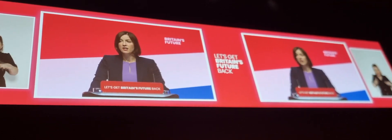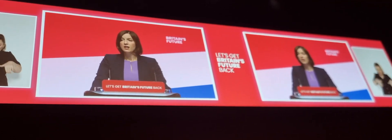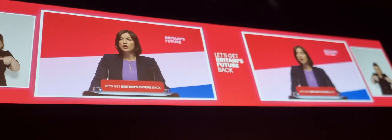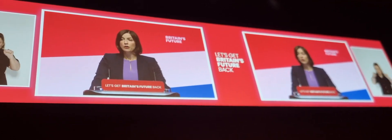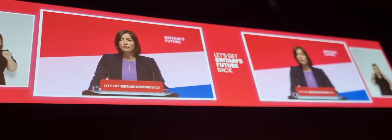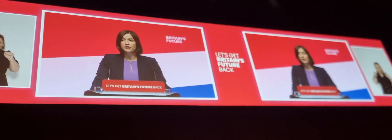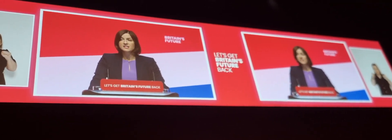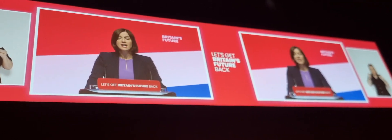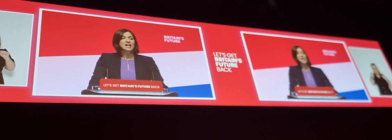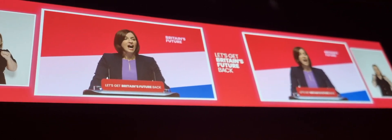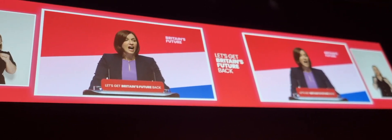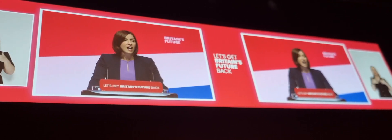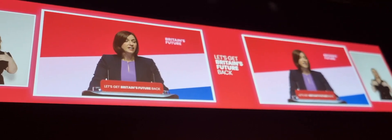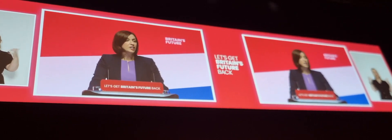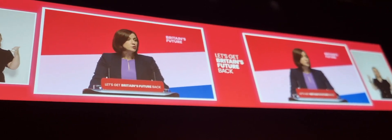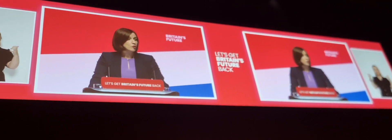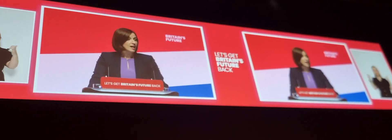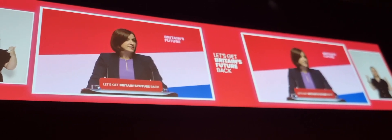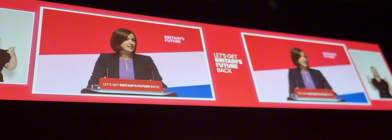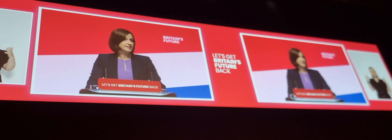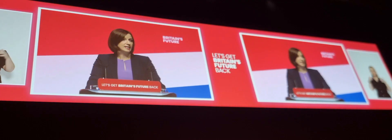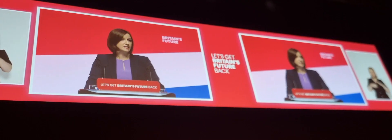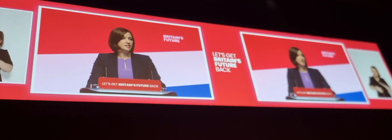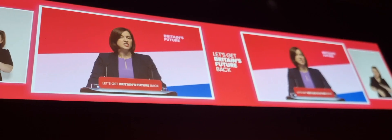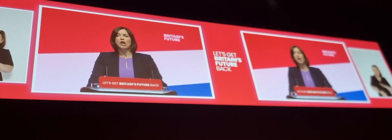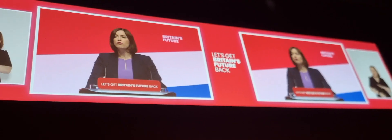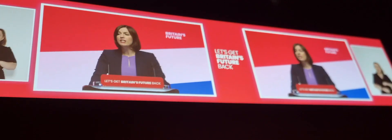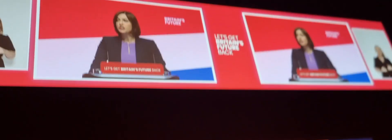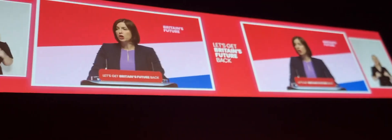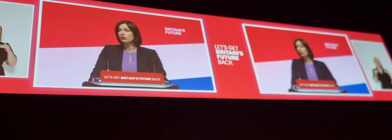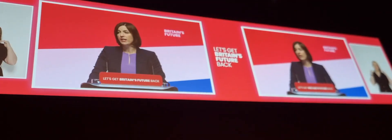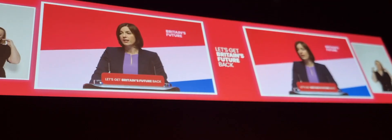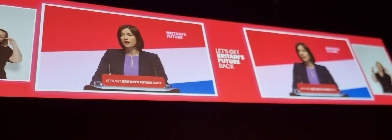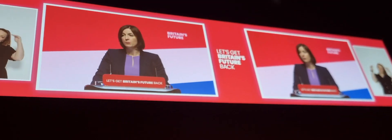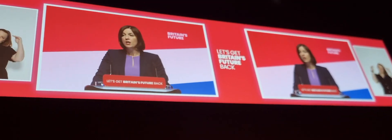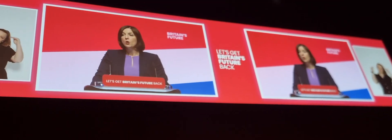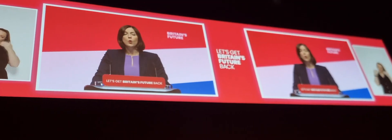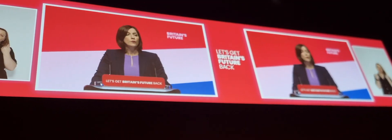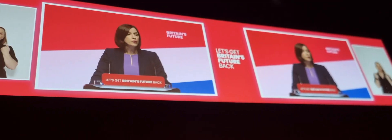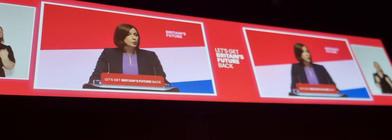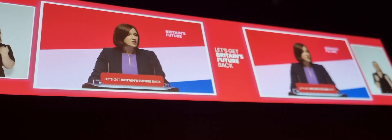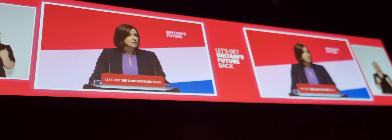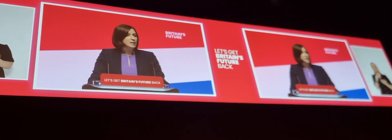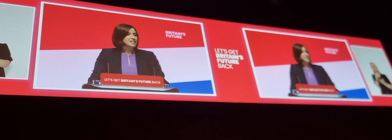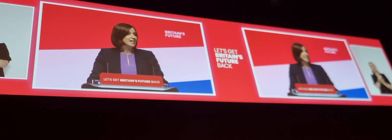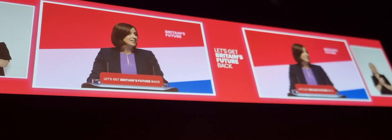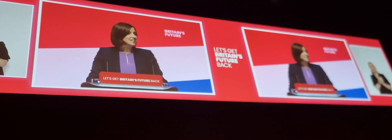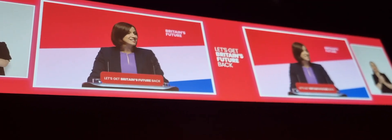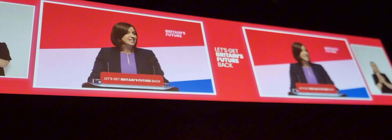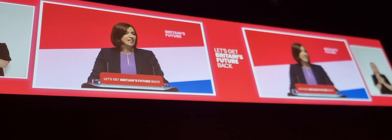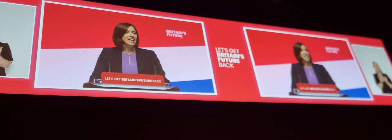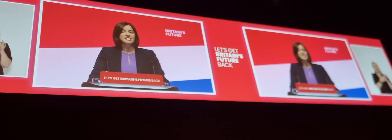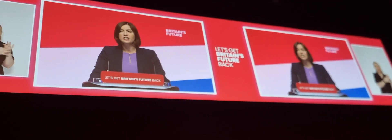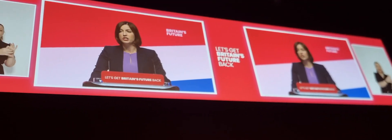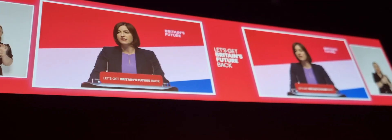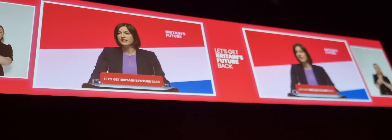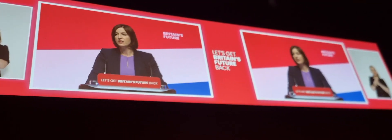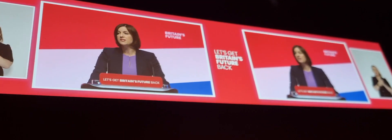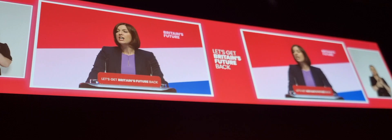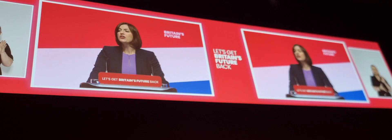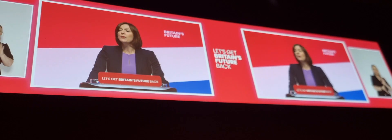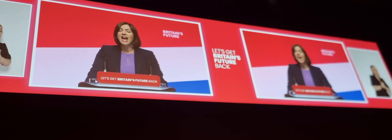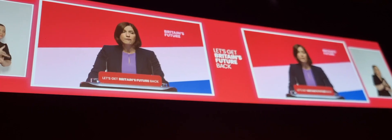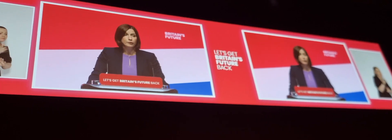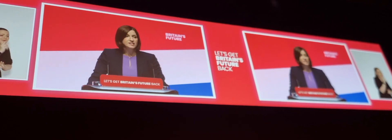start. Conference, high and rising standards, a richer curriculum, woven through with speaking, listening and digital